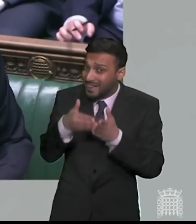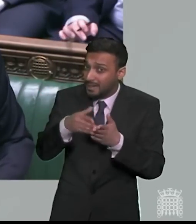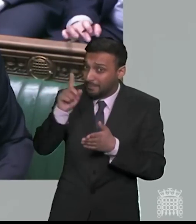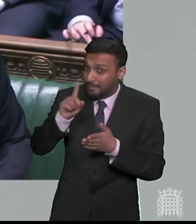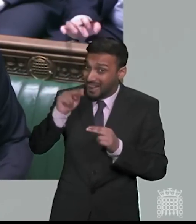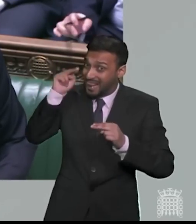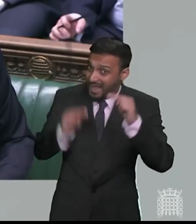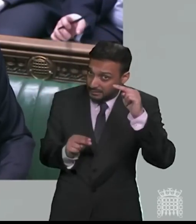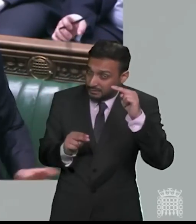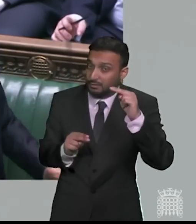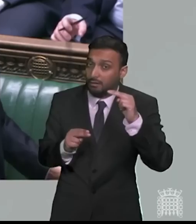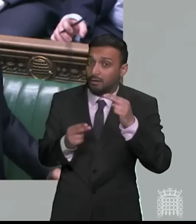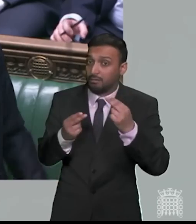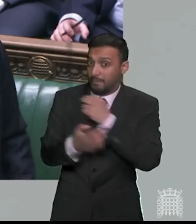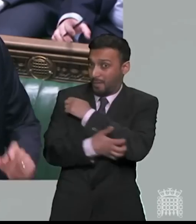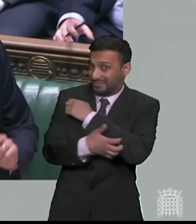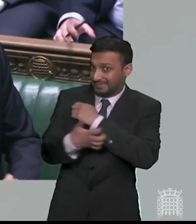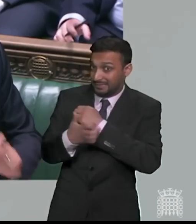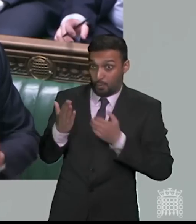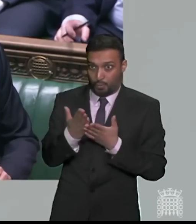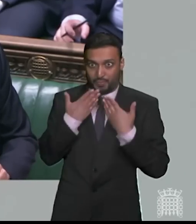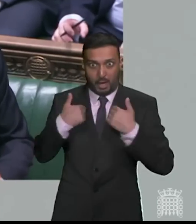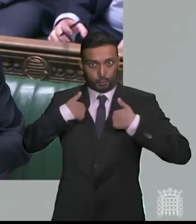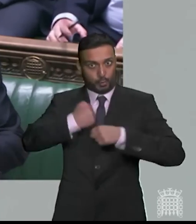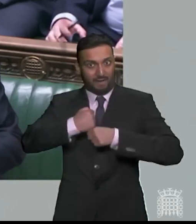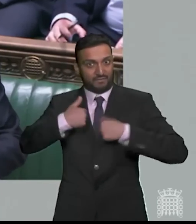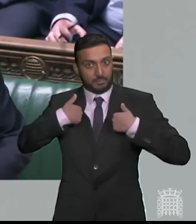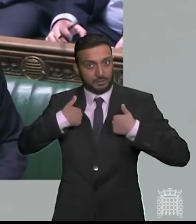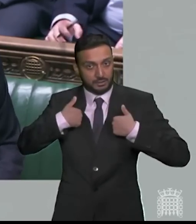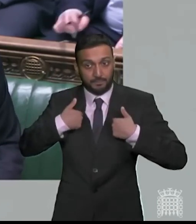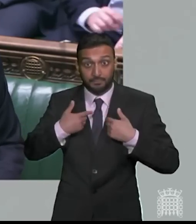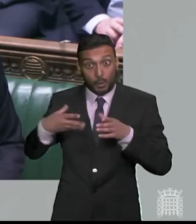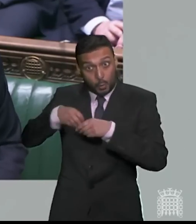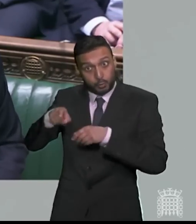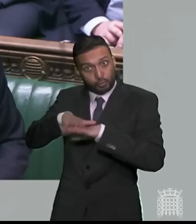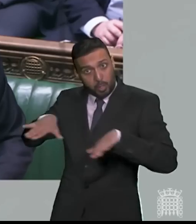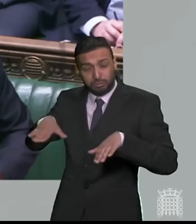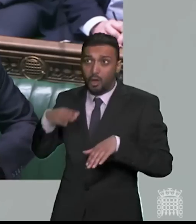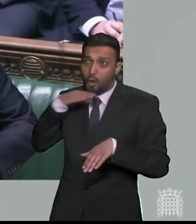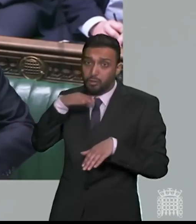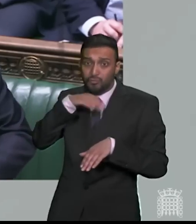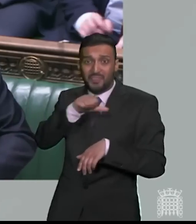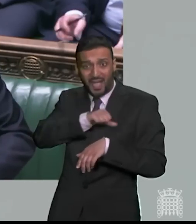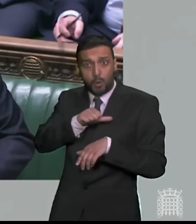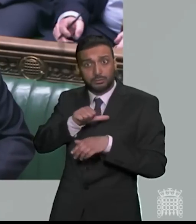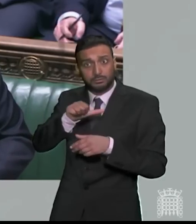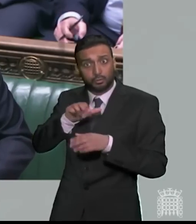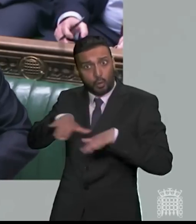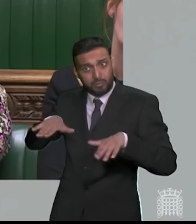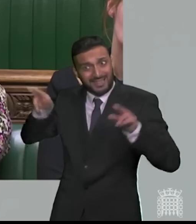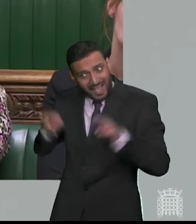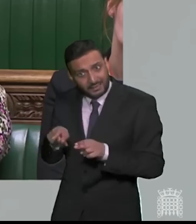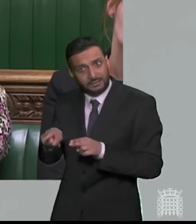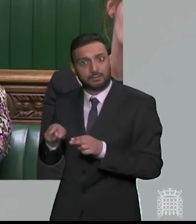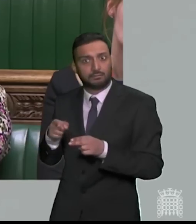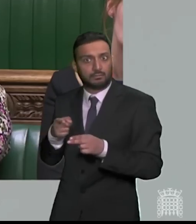result of the actions of this government, and that includes hundreds of thousands fewer children living in poverty. And most importantly,